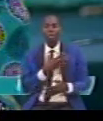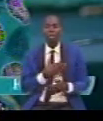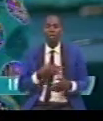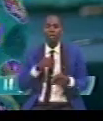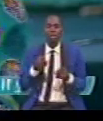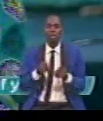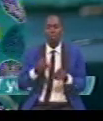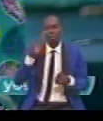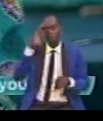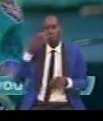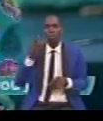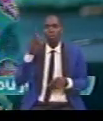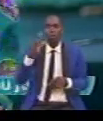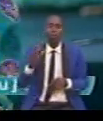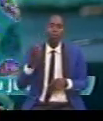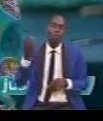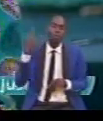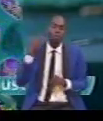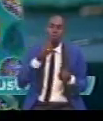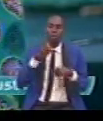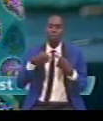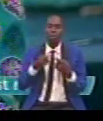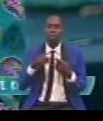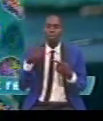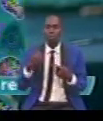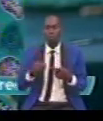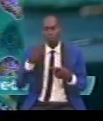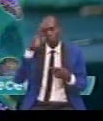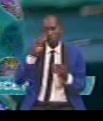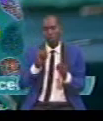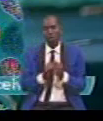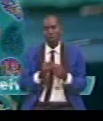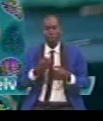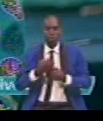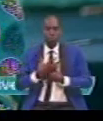the Jesus was talking about the elephantiasis man, it was